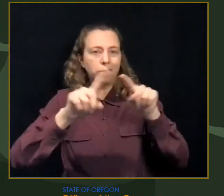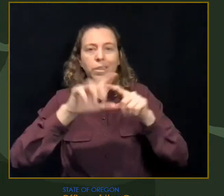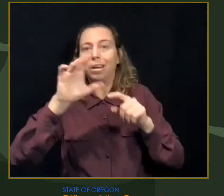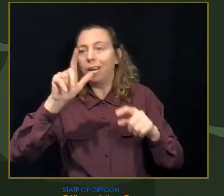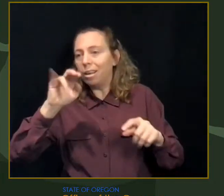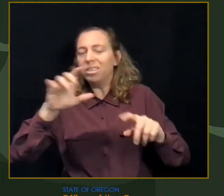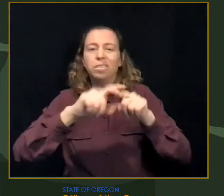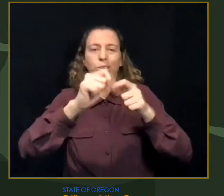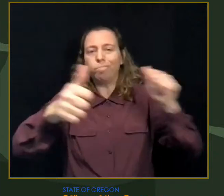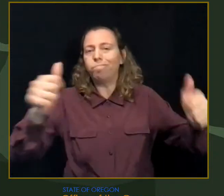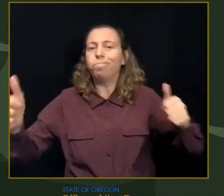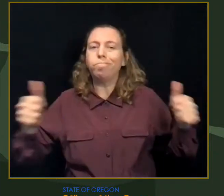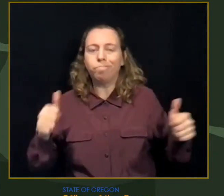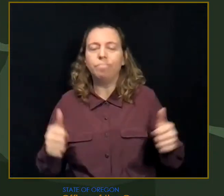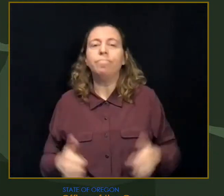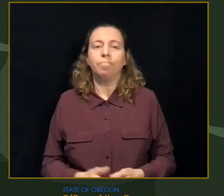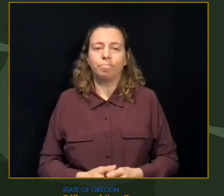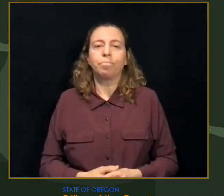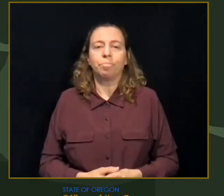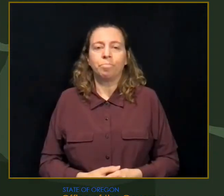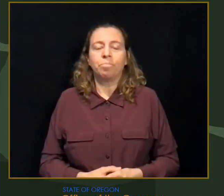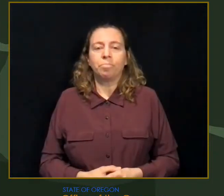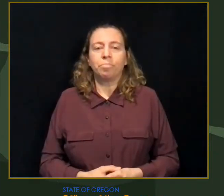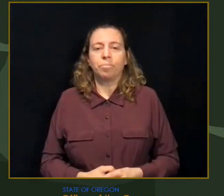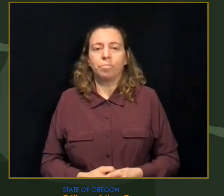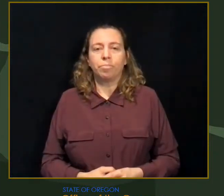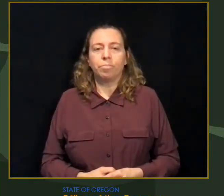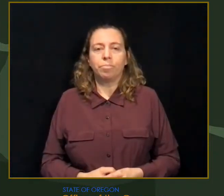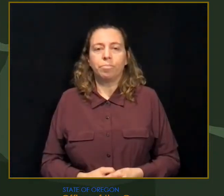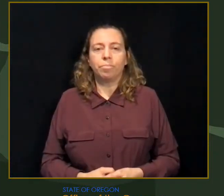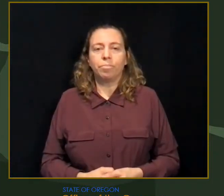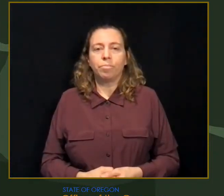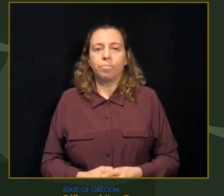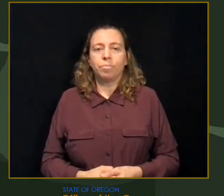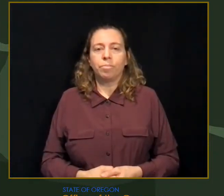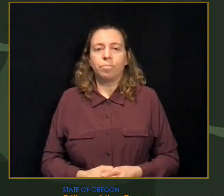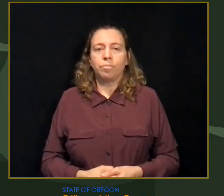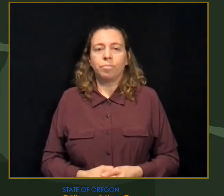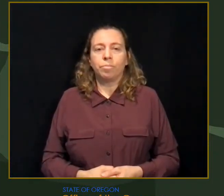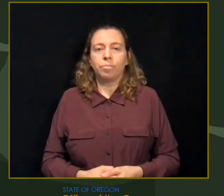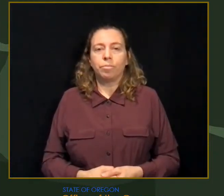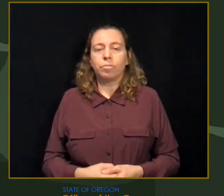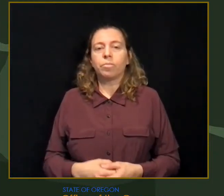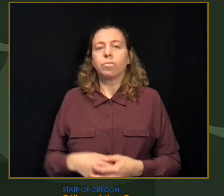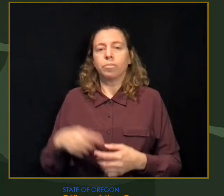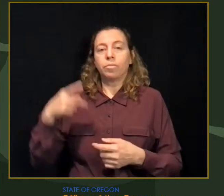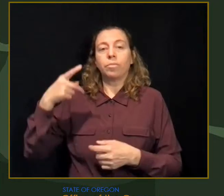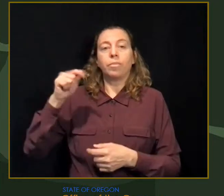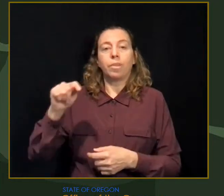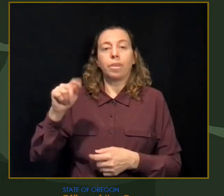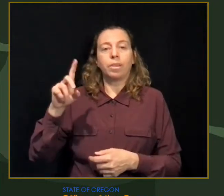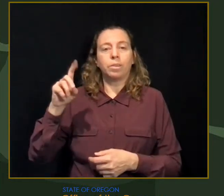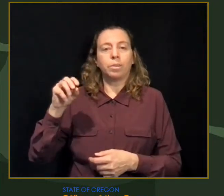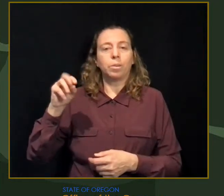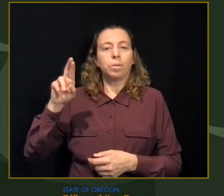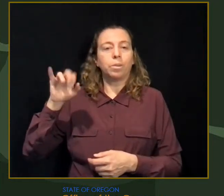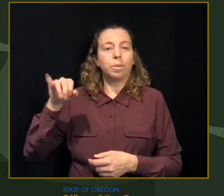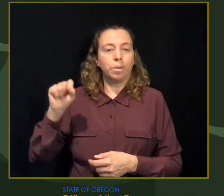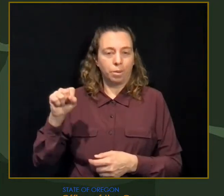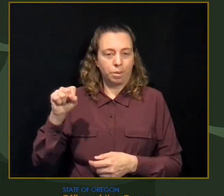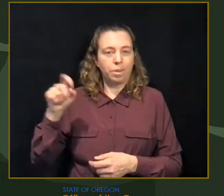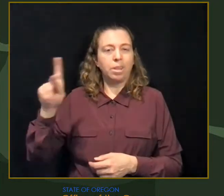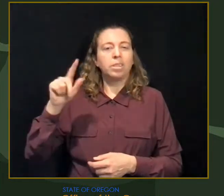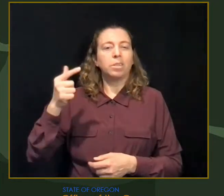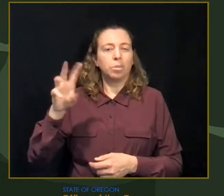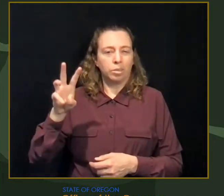Thank you, Lisa. We'll go next to Pat Duris with KGW. Go ahead, Pat. Thank you. My first question is